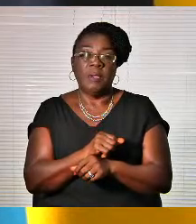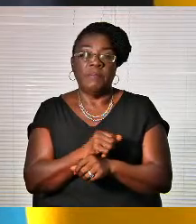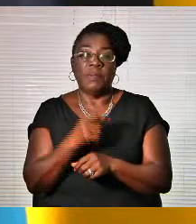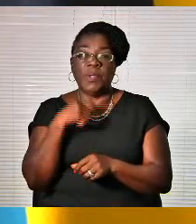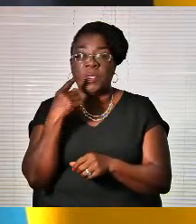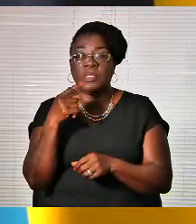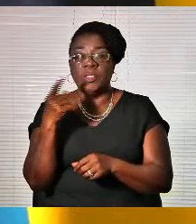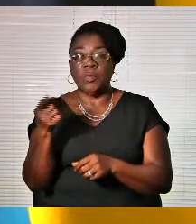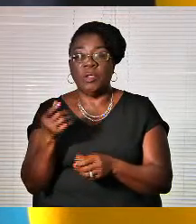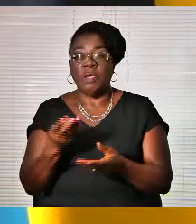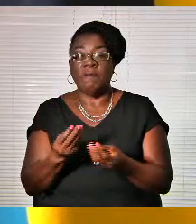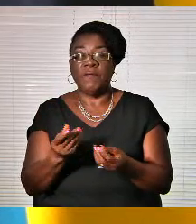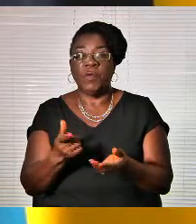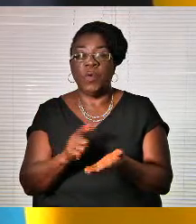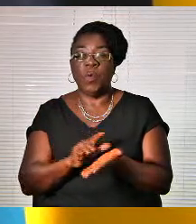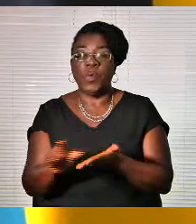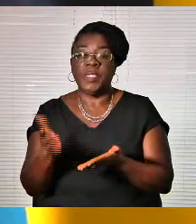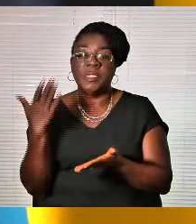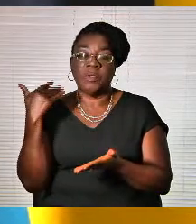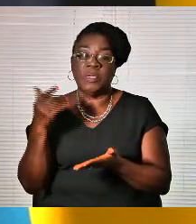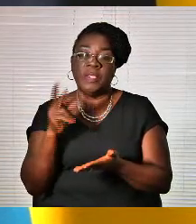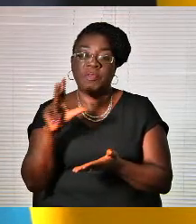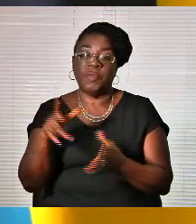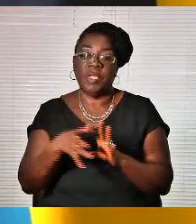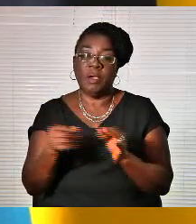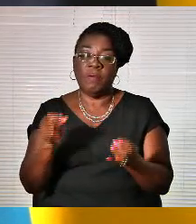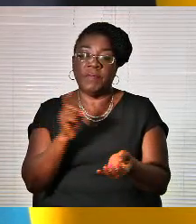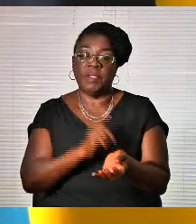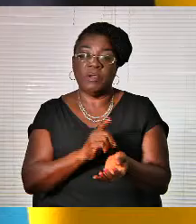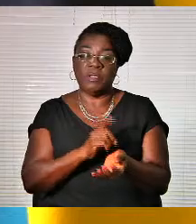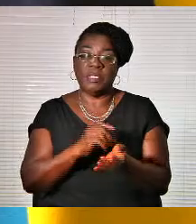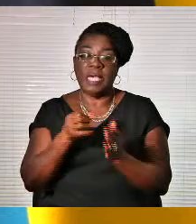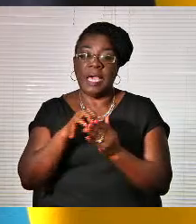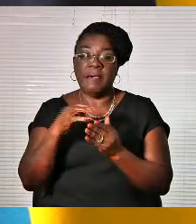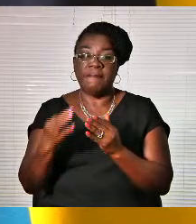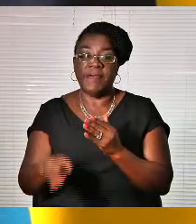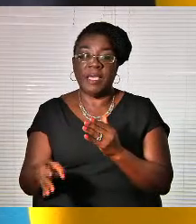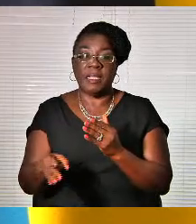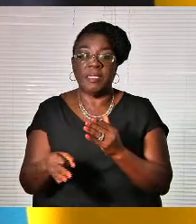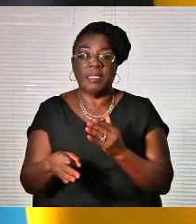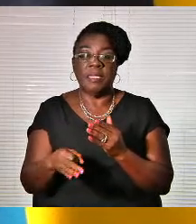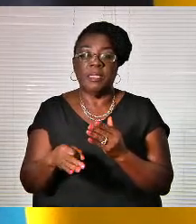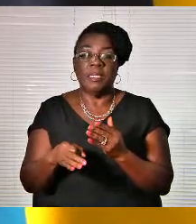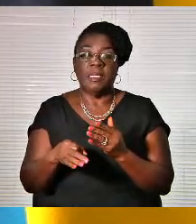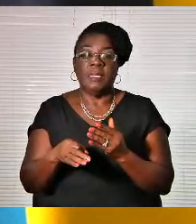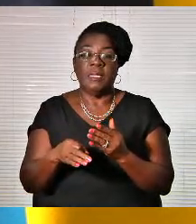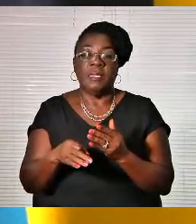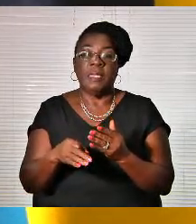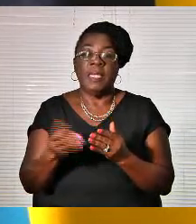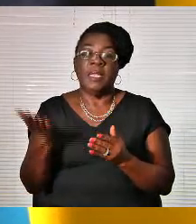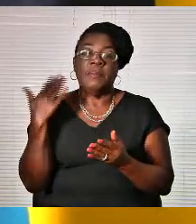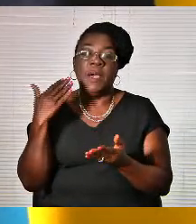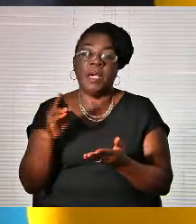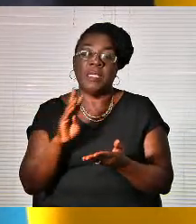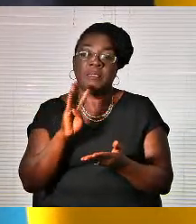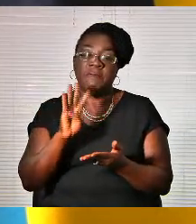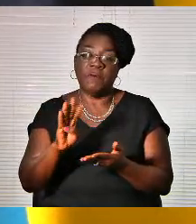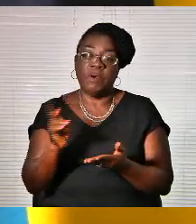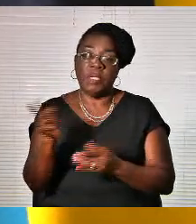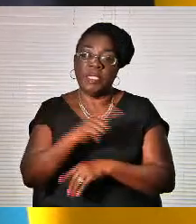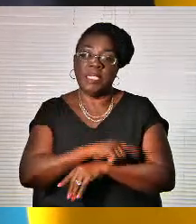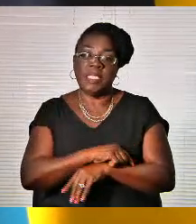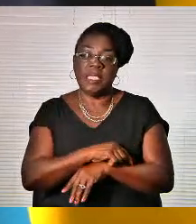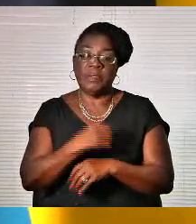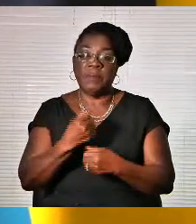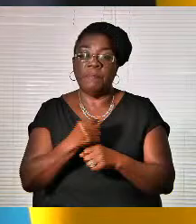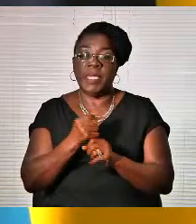a couple weeks ago that 3 of those doctors had failed. But recently, in the past 4 days, I was made to understand